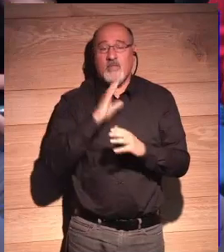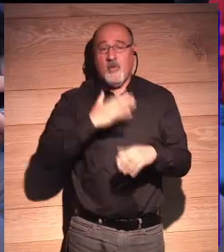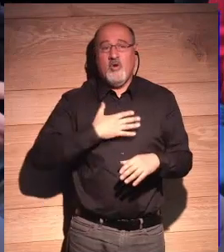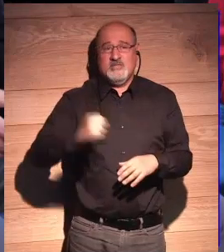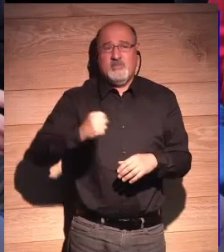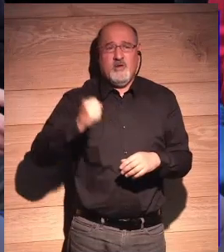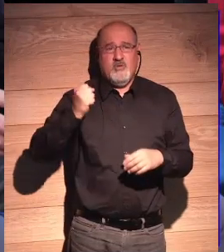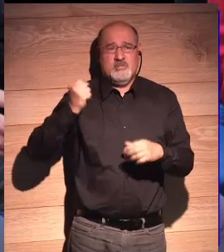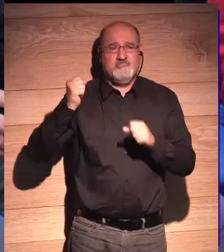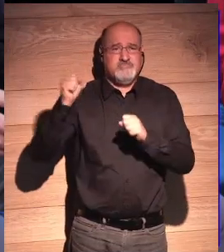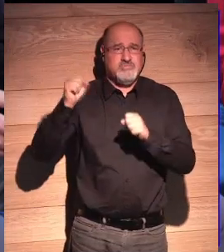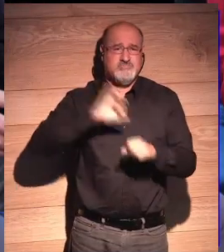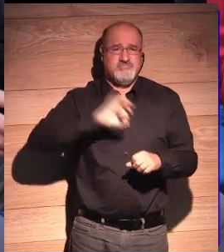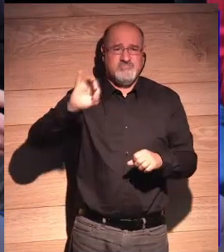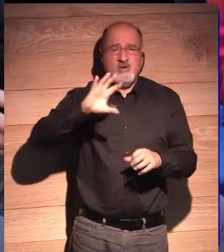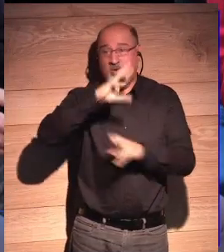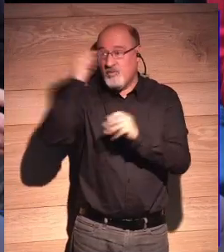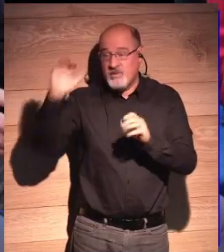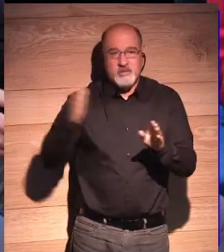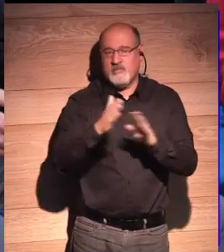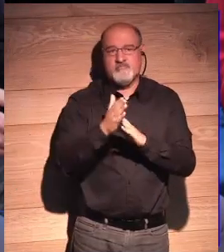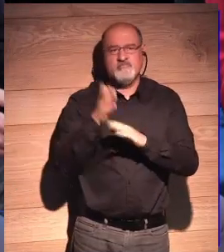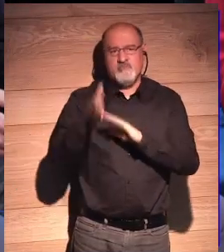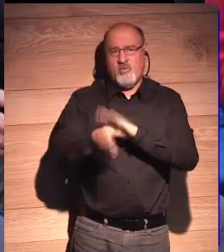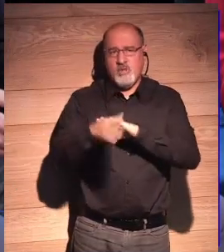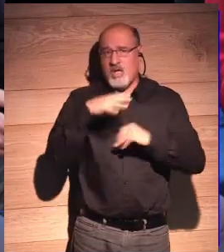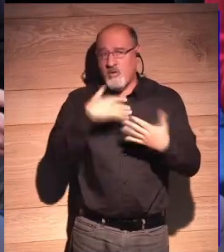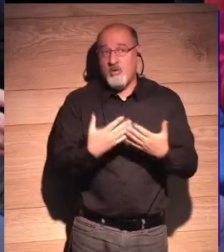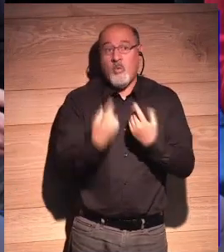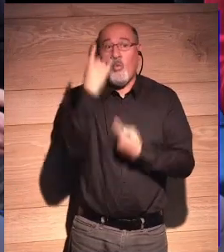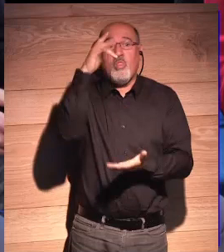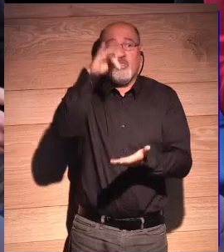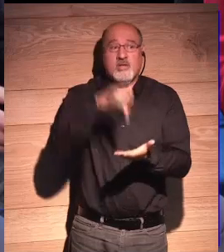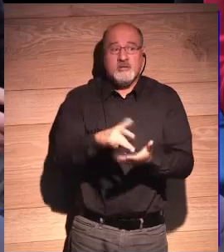We didn't. I never thought, like, one day I would be on a